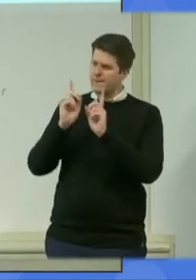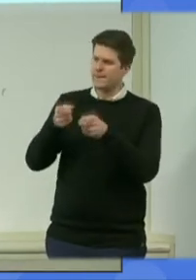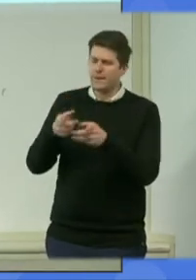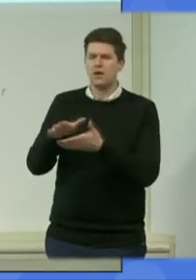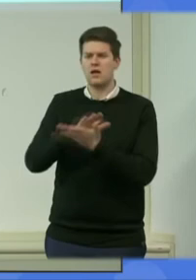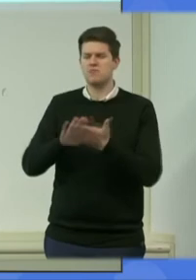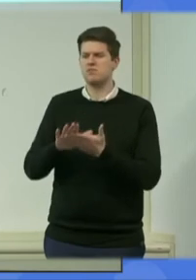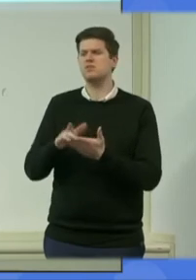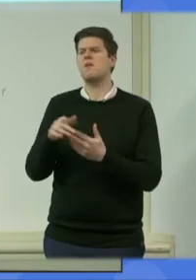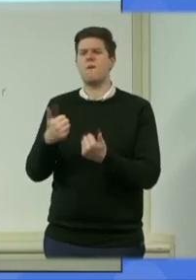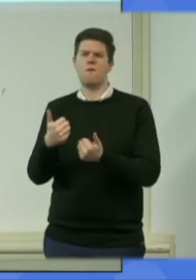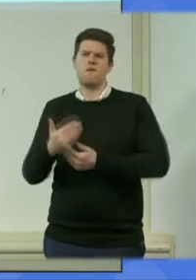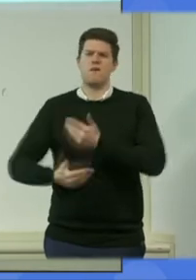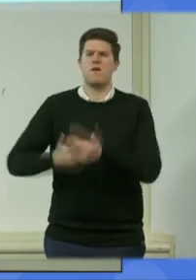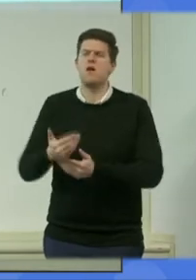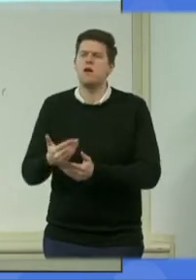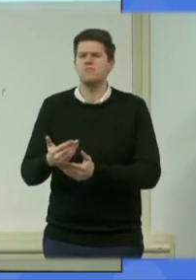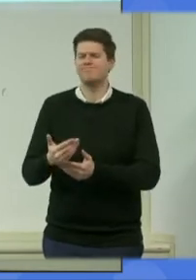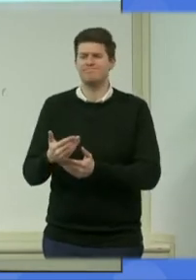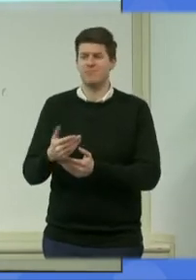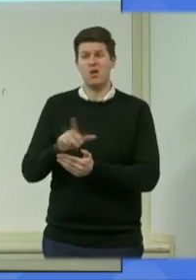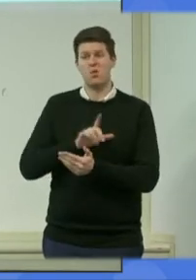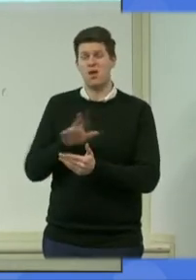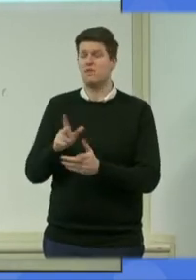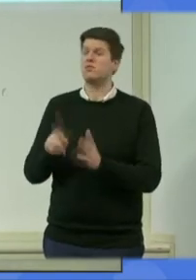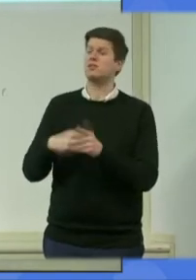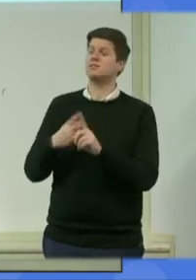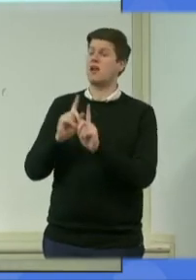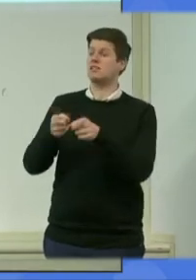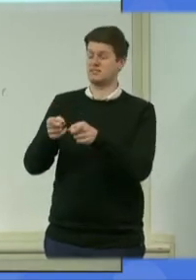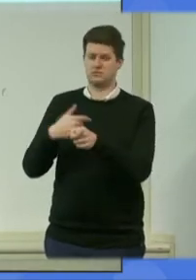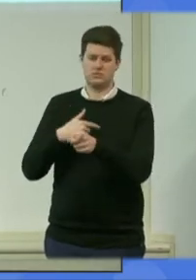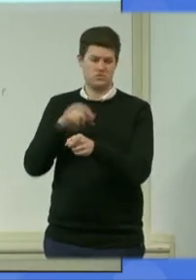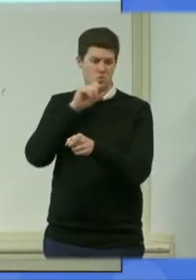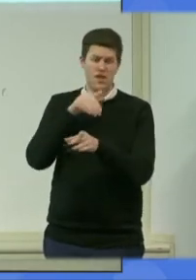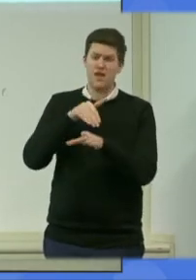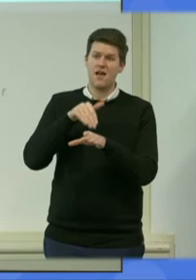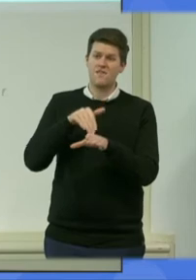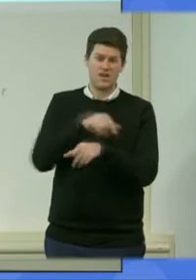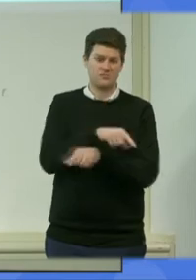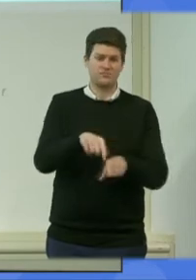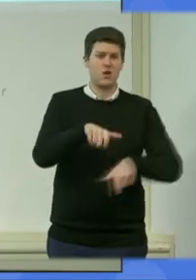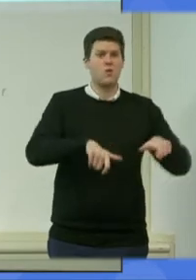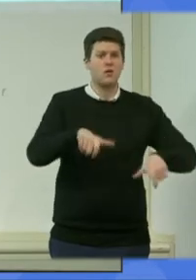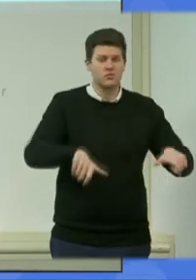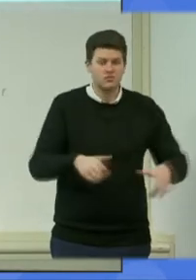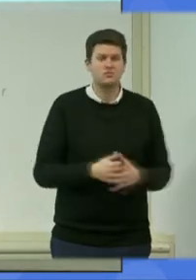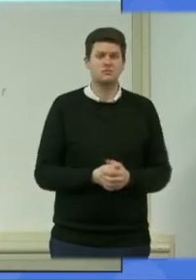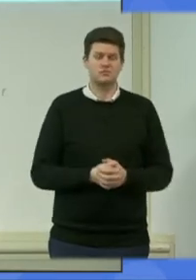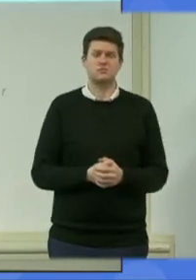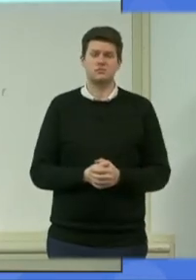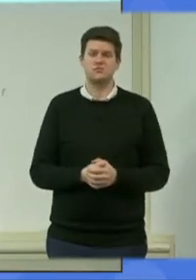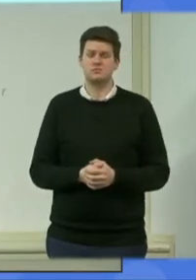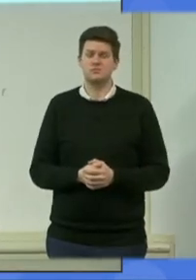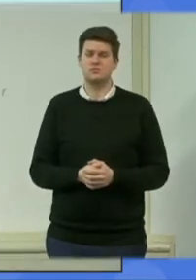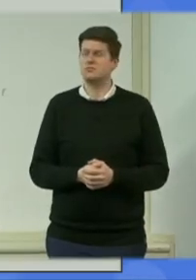It means you need to think about who is ultimately going to be affected by those taxes. Do you think it'll be the workers? Do you think it'll be the shareholders? And there's